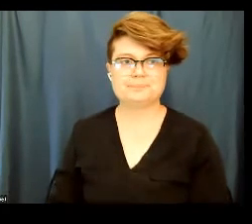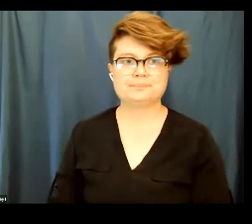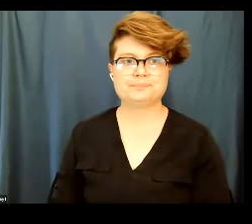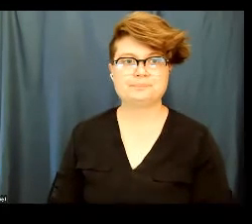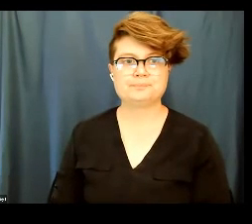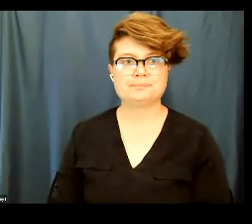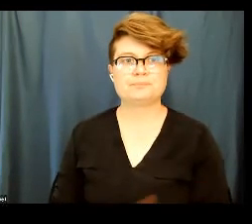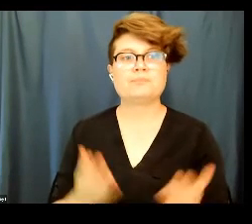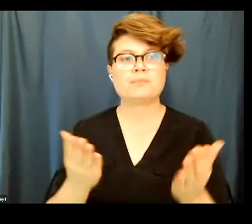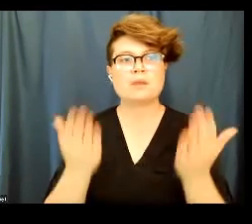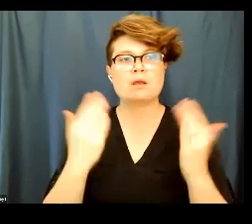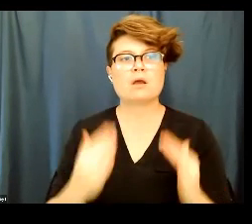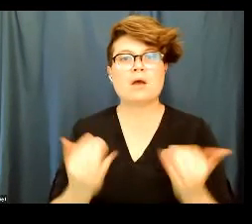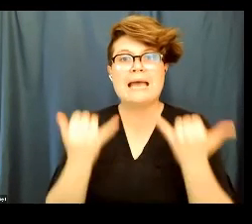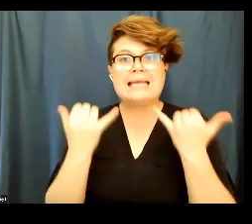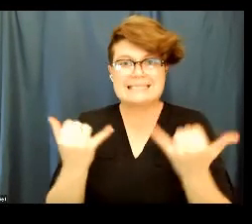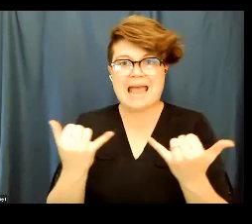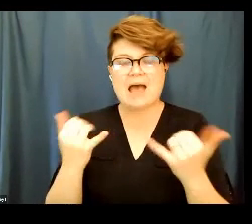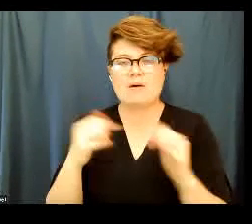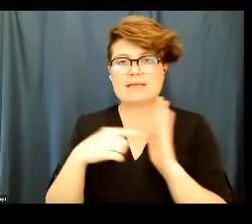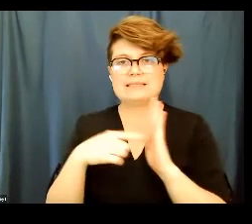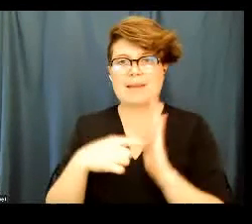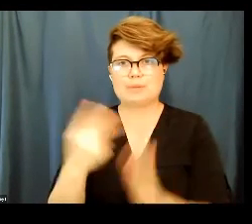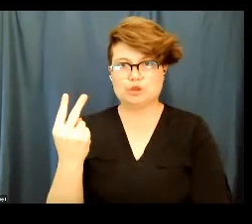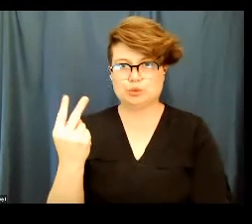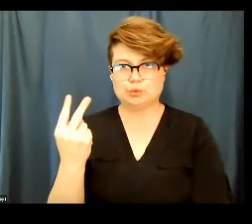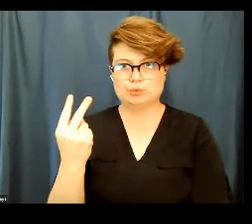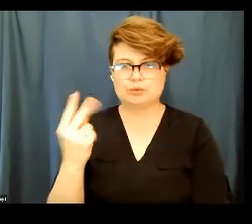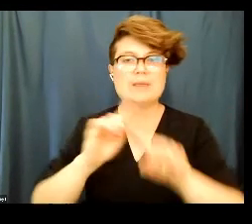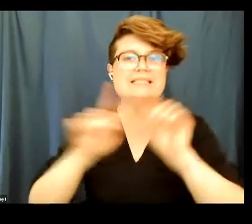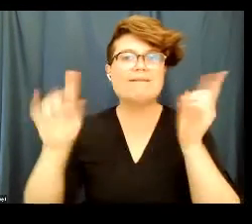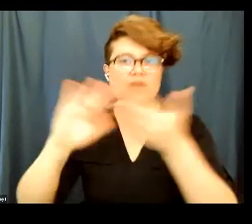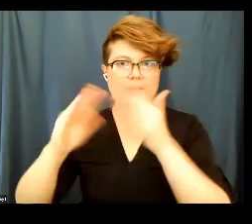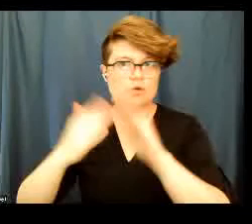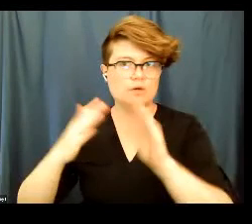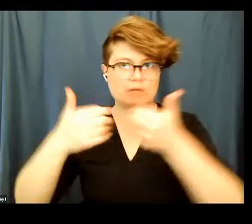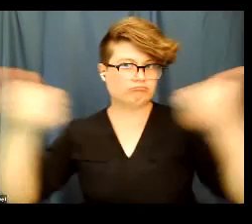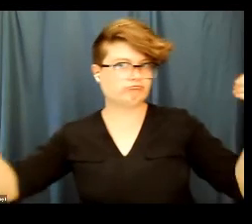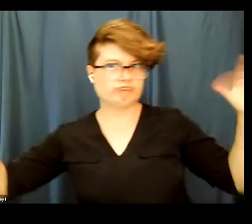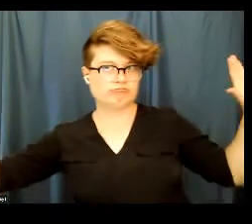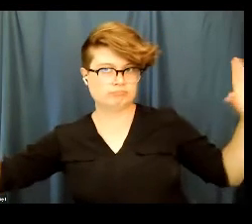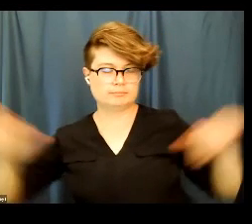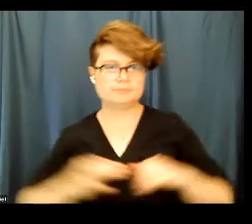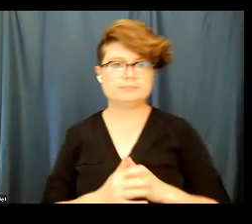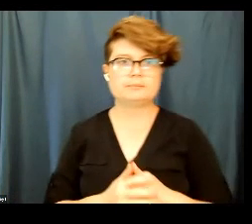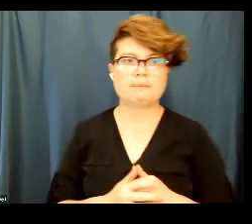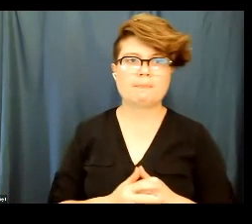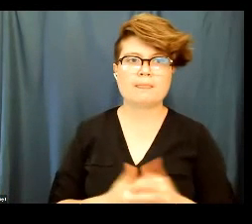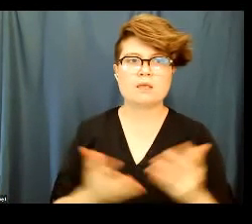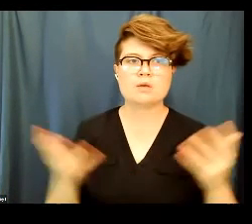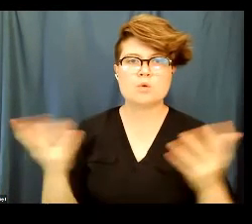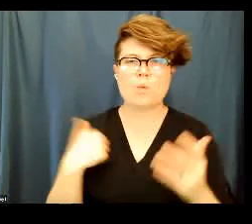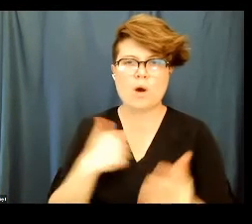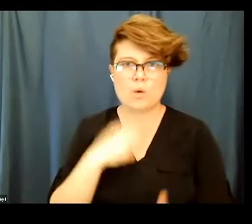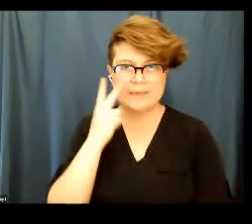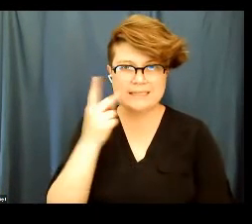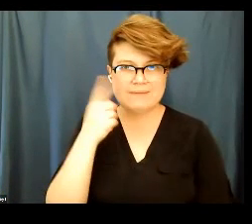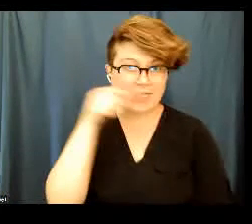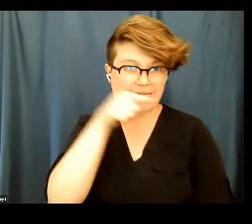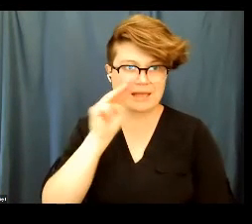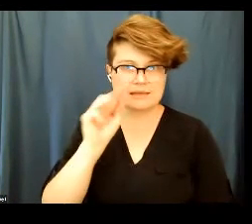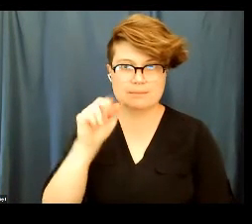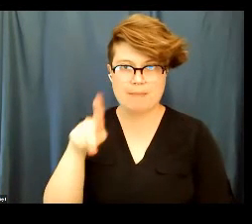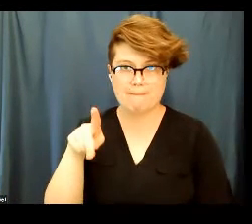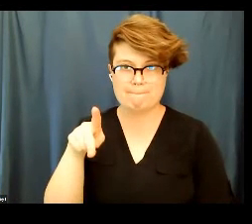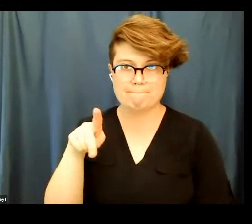look at example two. So this, again, is a different community. So what do we see in this map?